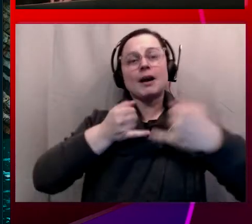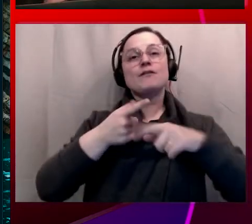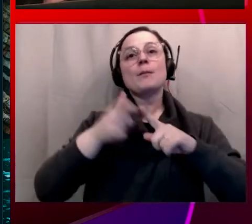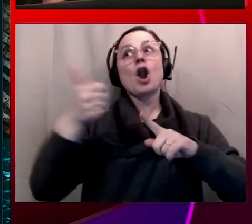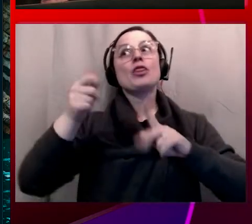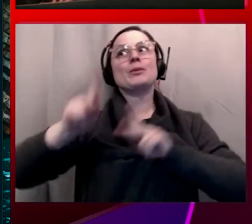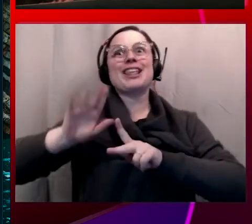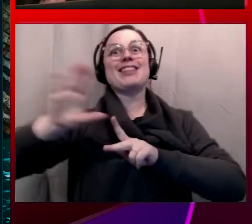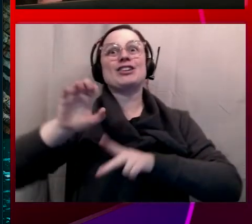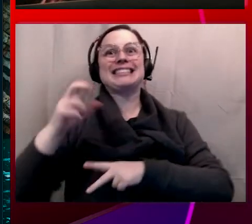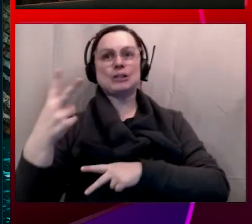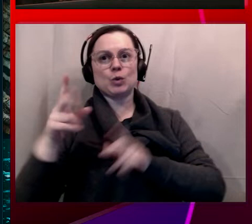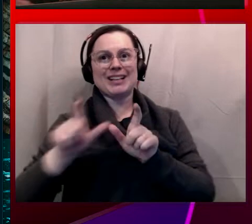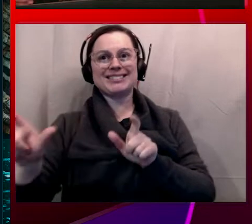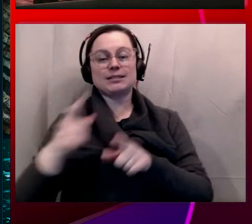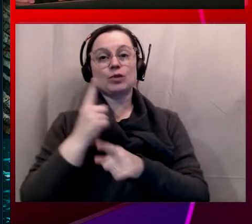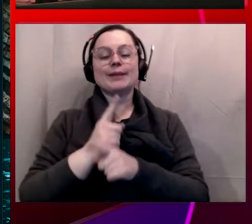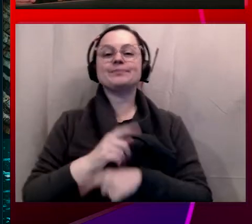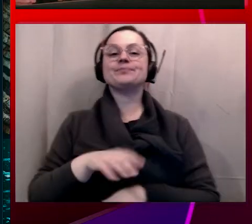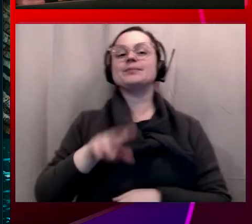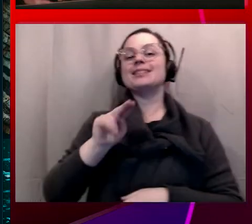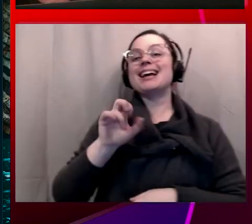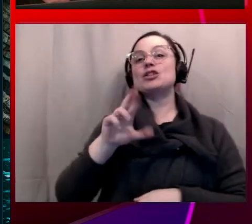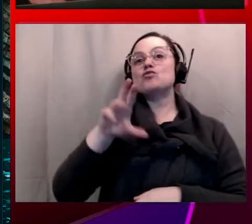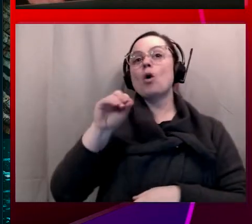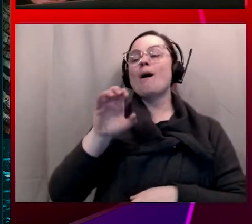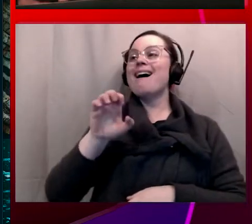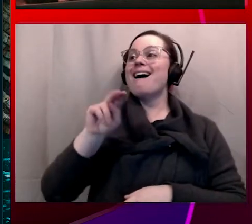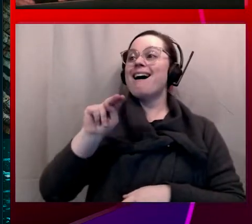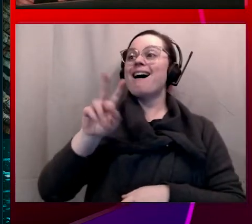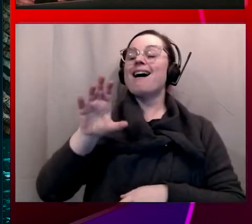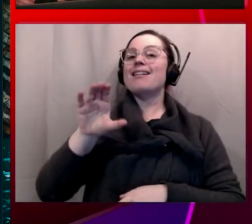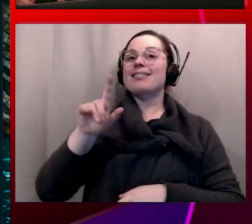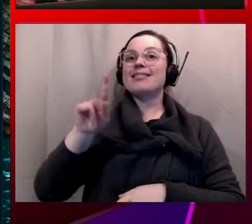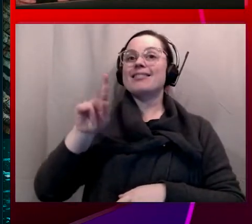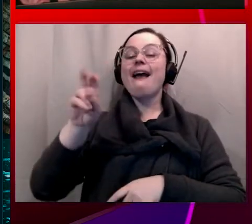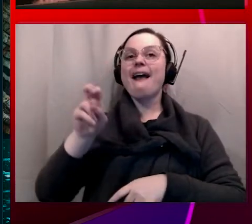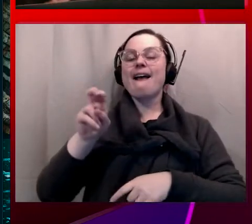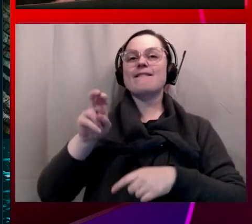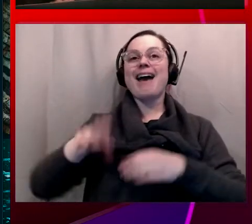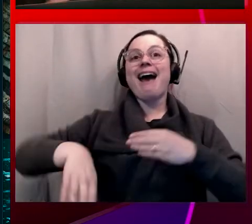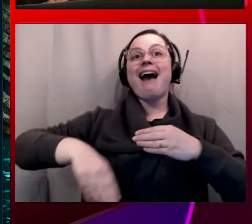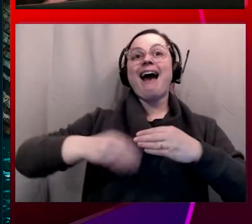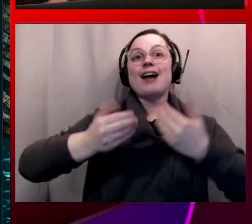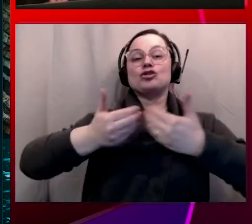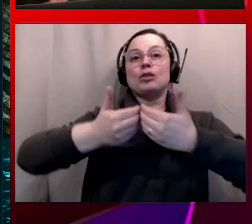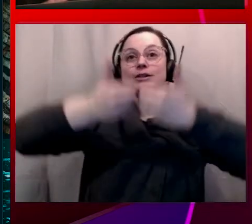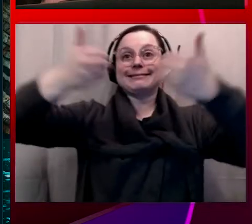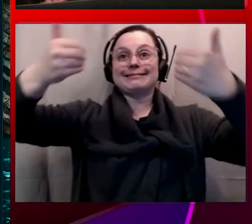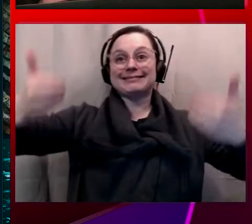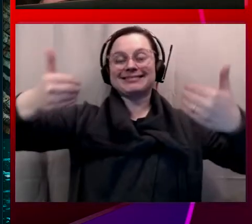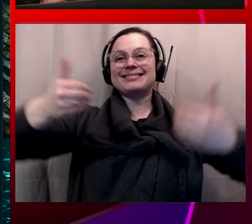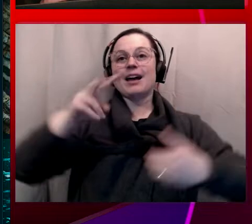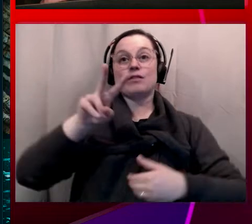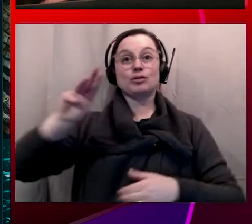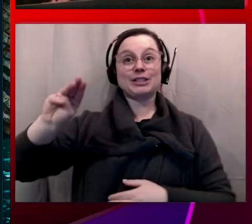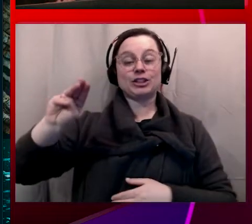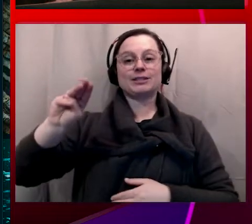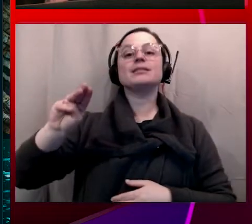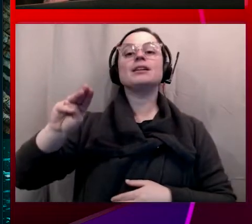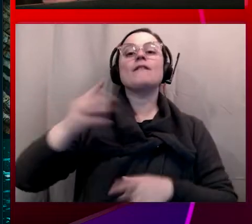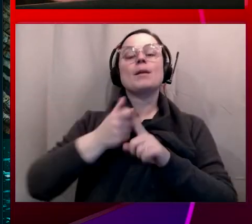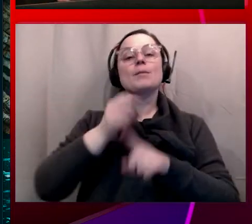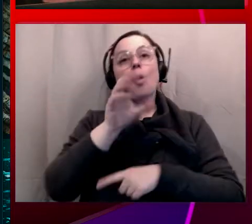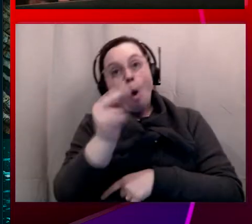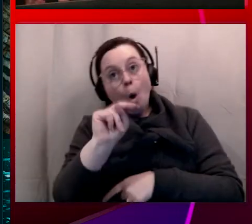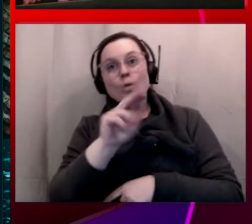Nitro Enclave further provides isolation to a virtual machine that is carved out of one of your own EC2 instances.